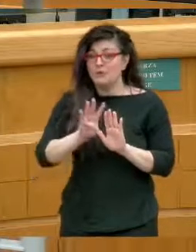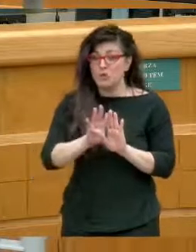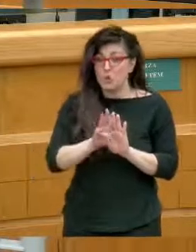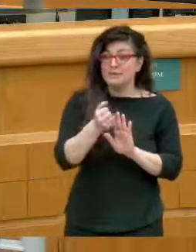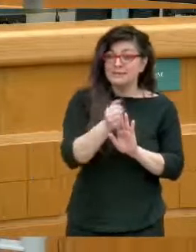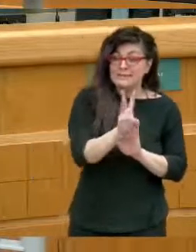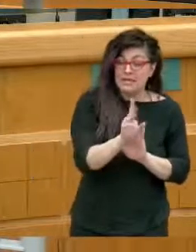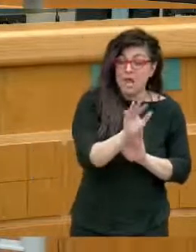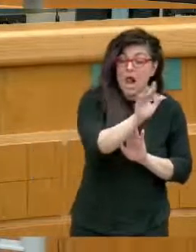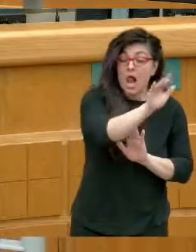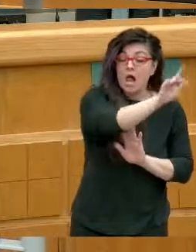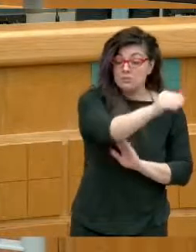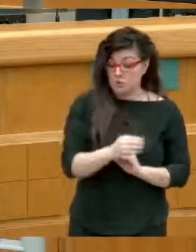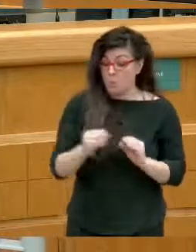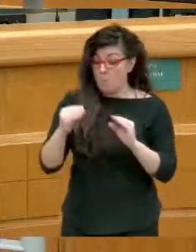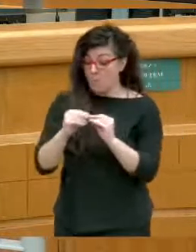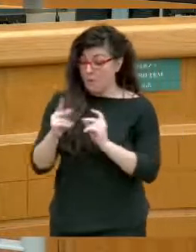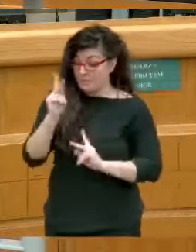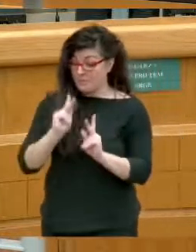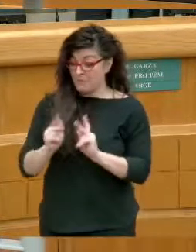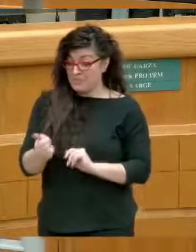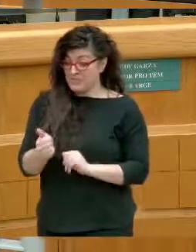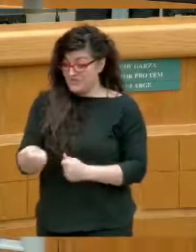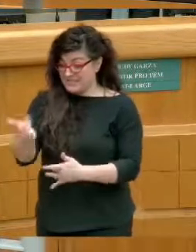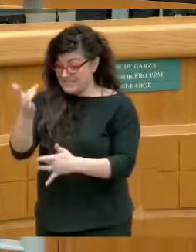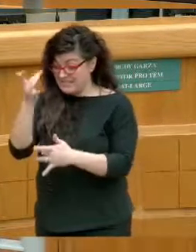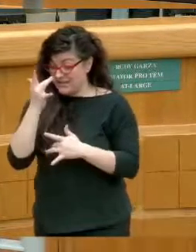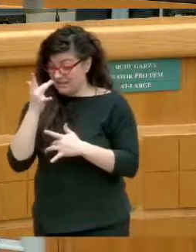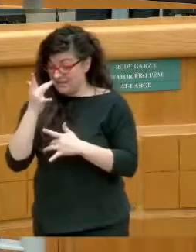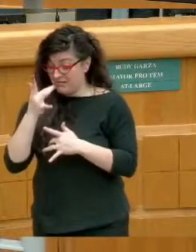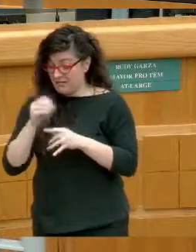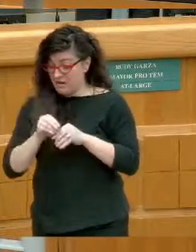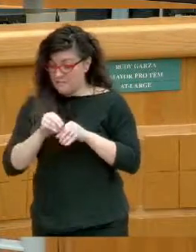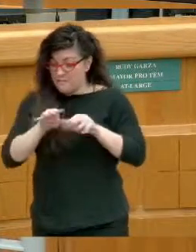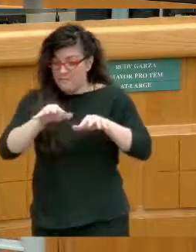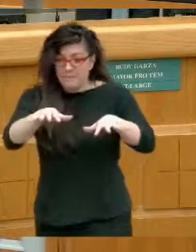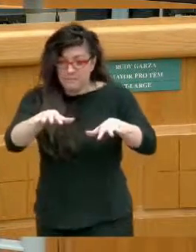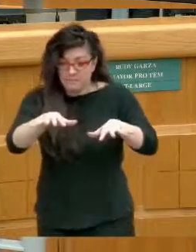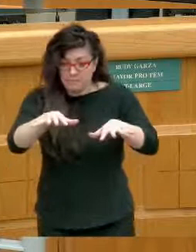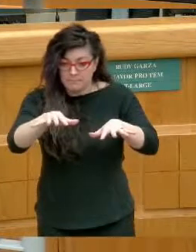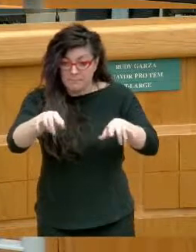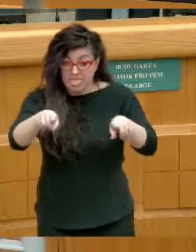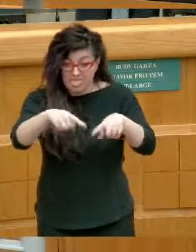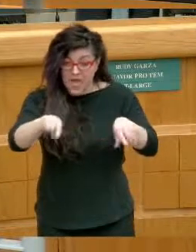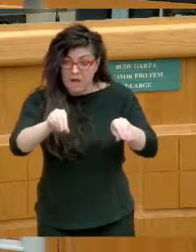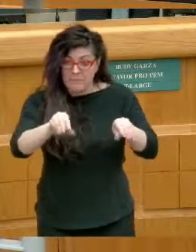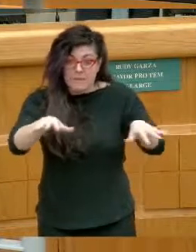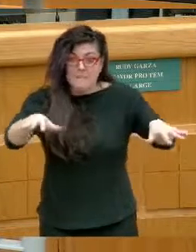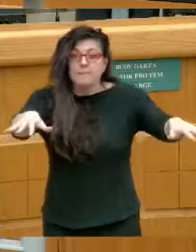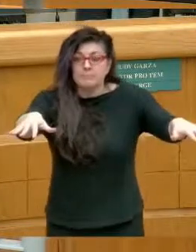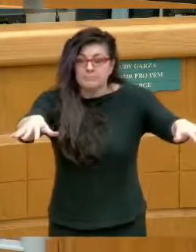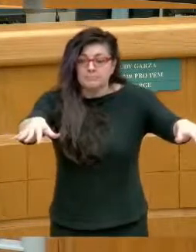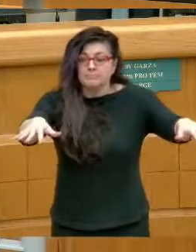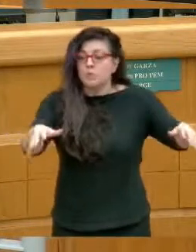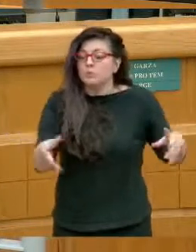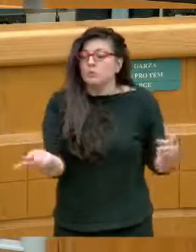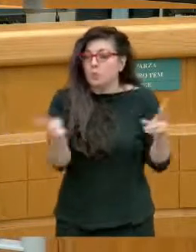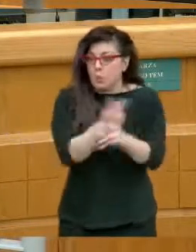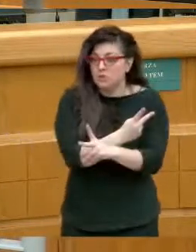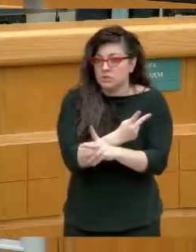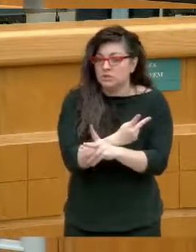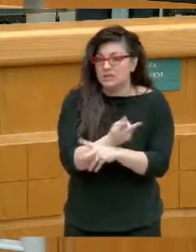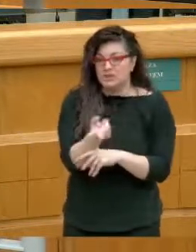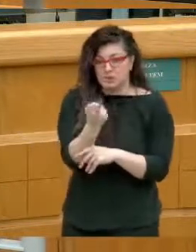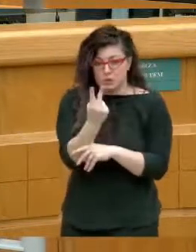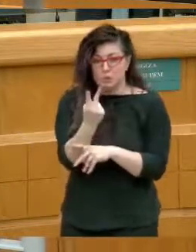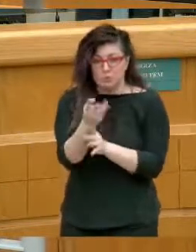And so the more people there are that are infected at a given transmission rate, the more people that they're going to infect. And so these are 2 things